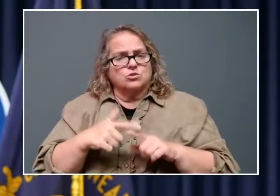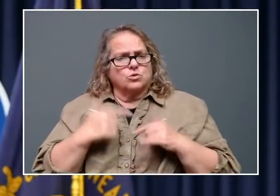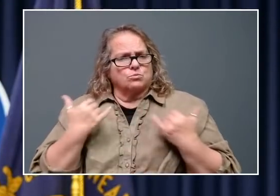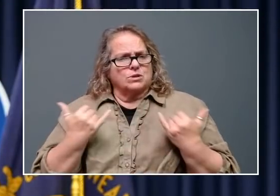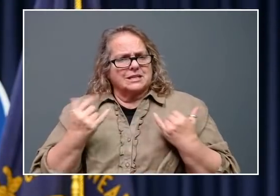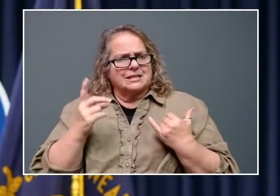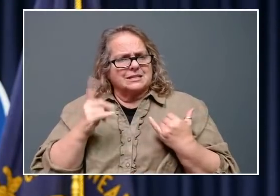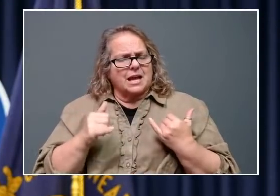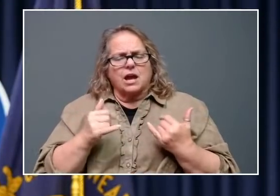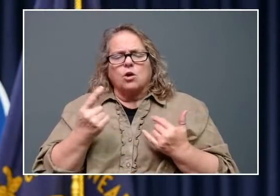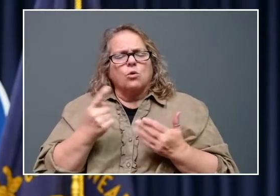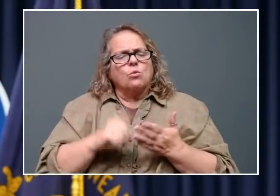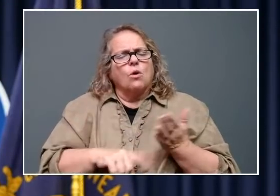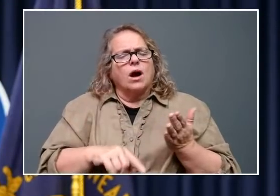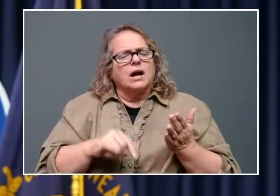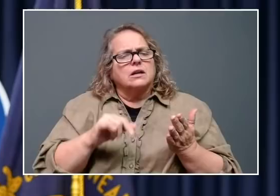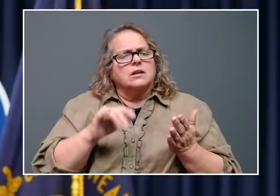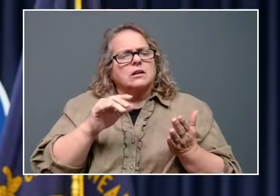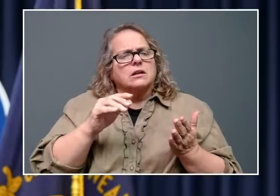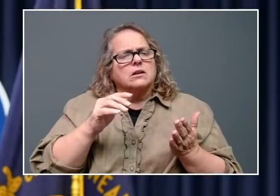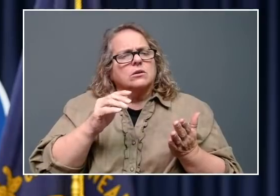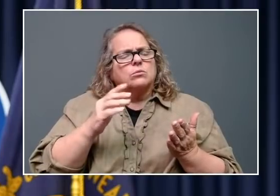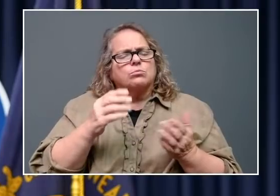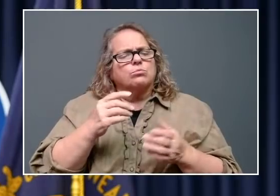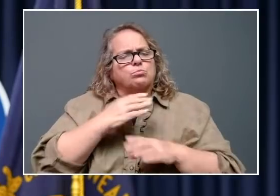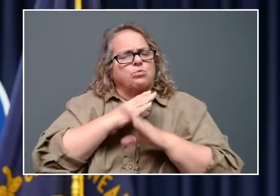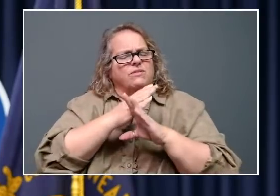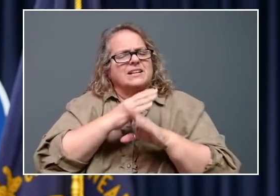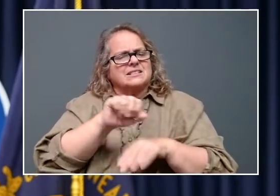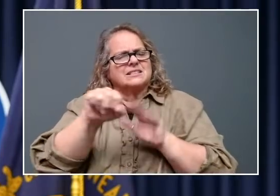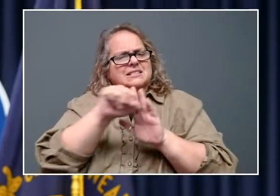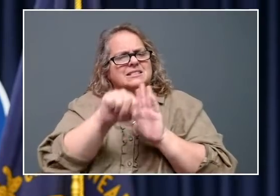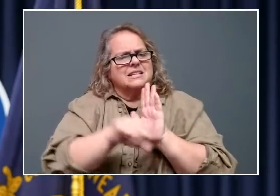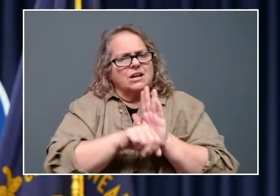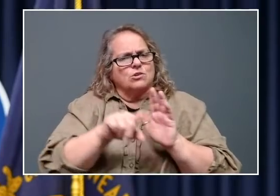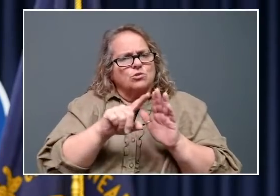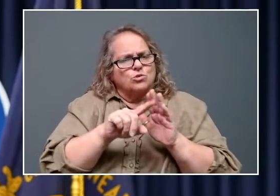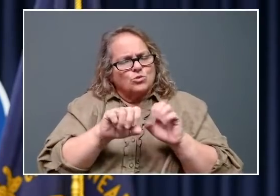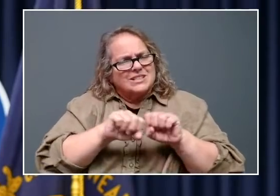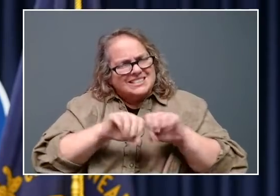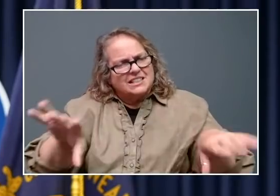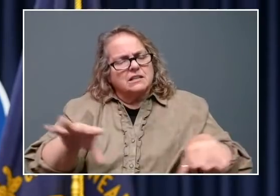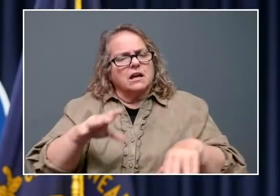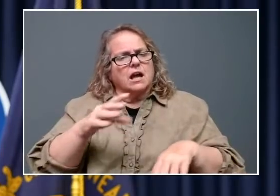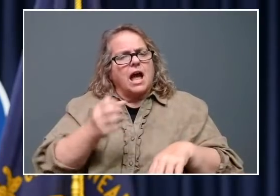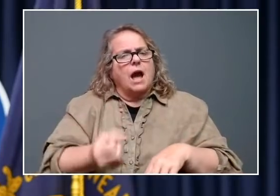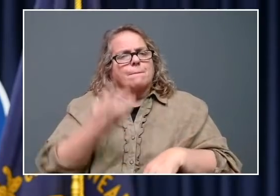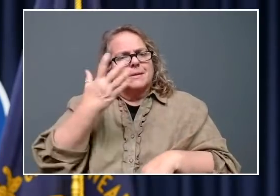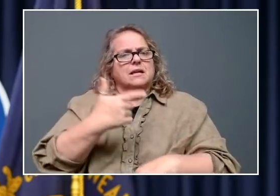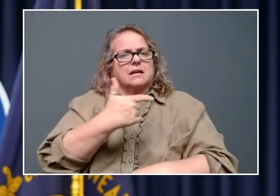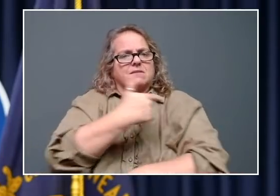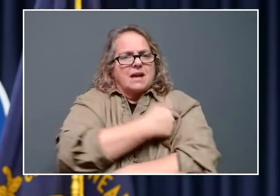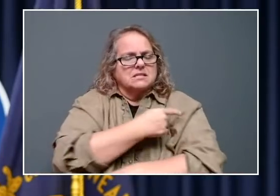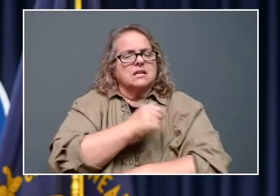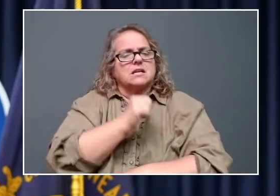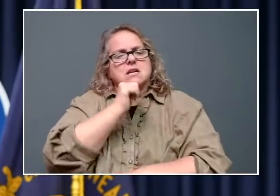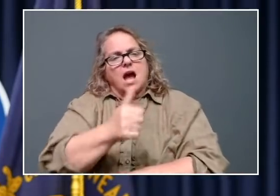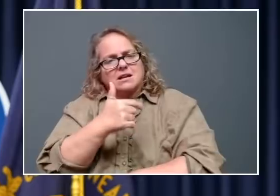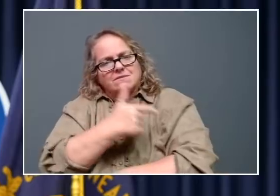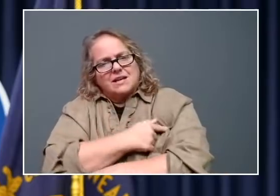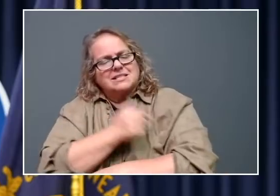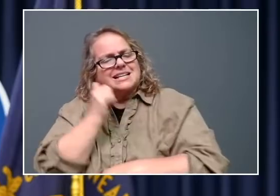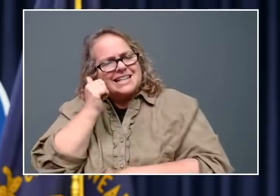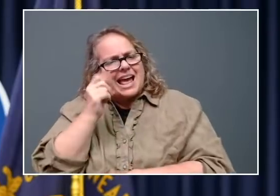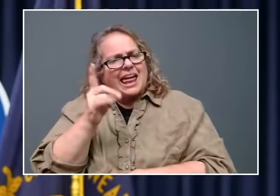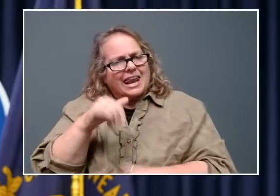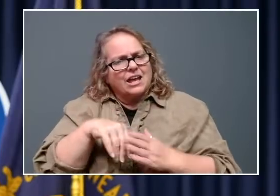state from releasing a breakdown of vaccinated versus unvaccinated daily in new case reports? And secondly, I can't